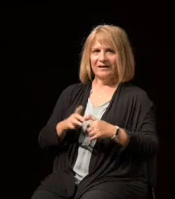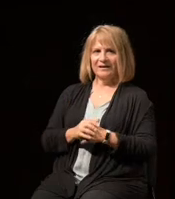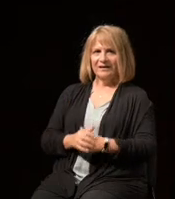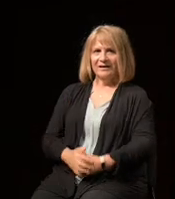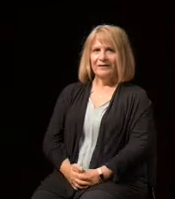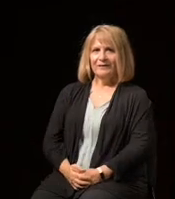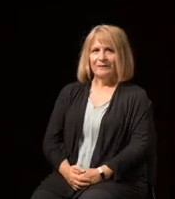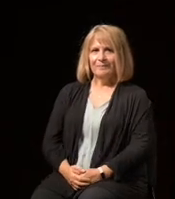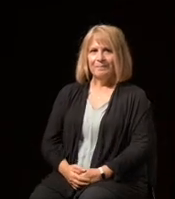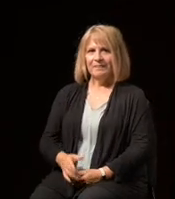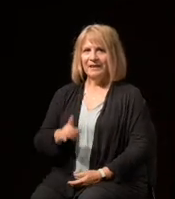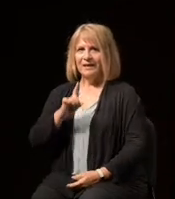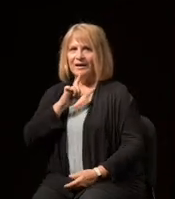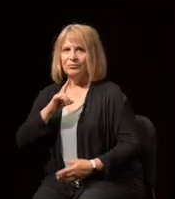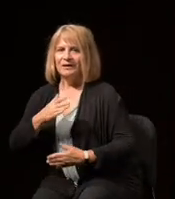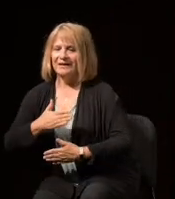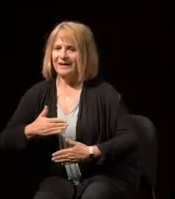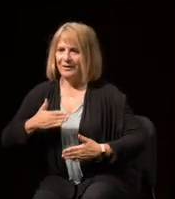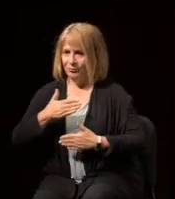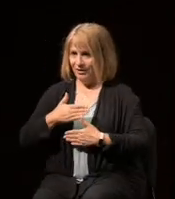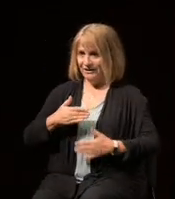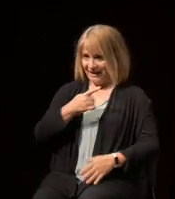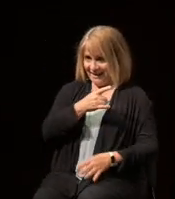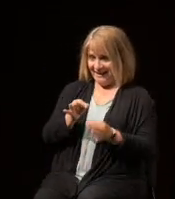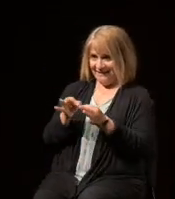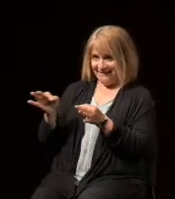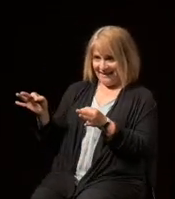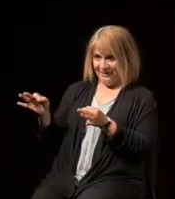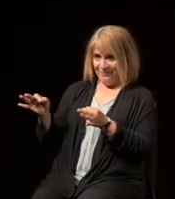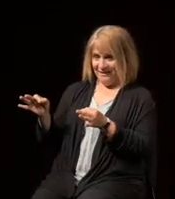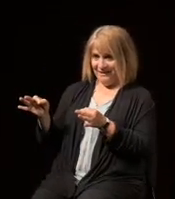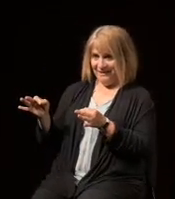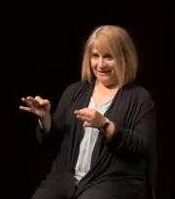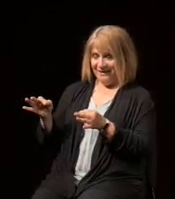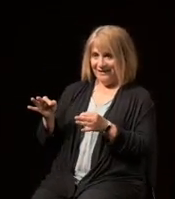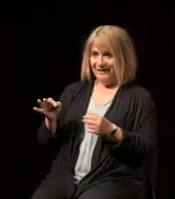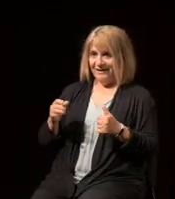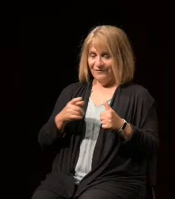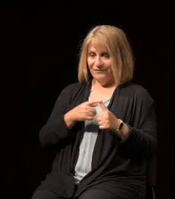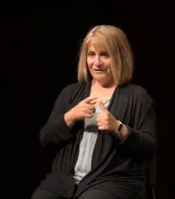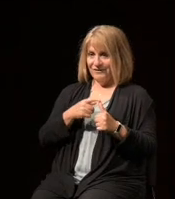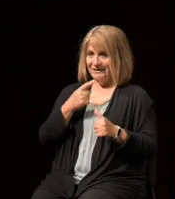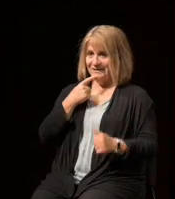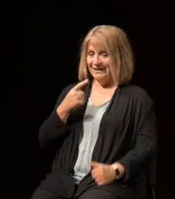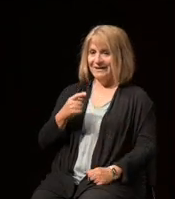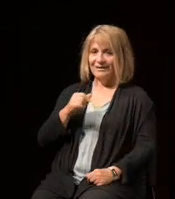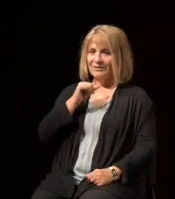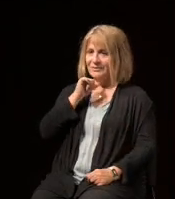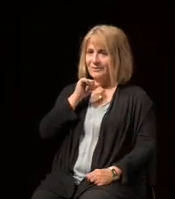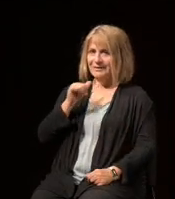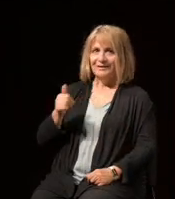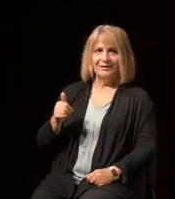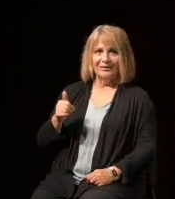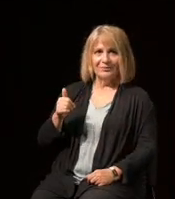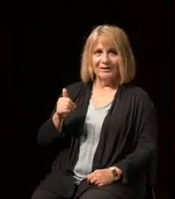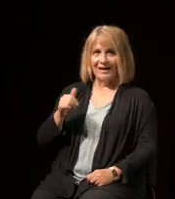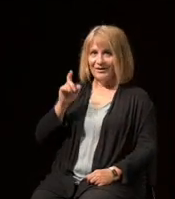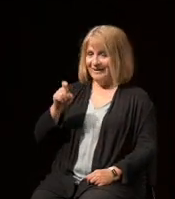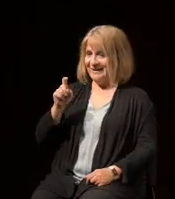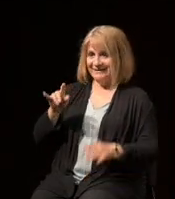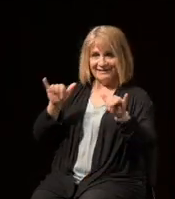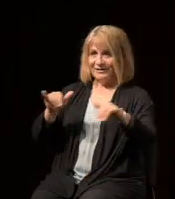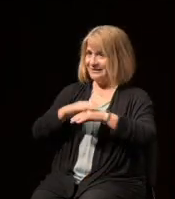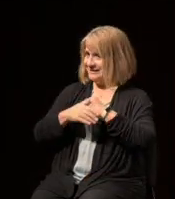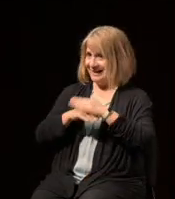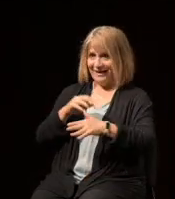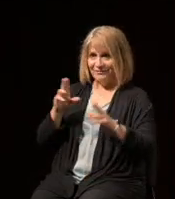was really appreciated in this statement is that it goes, first of all, it says we're not going to necessarily stay comfortable. It says that